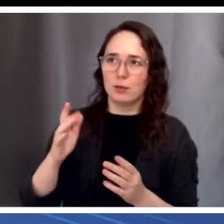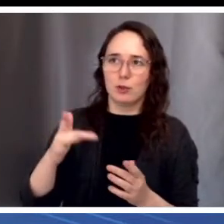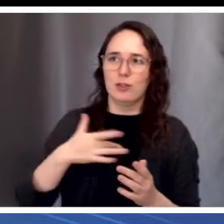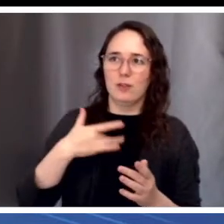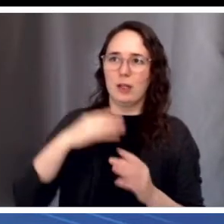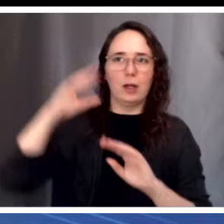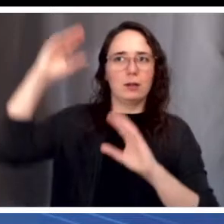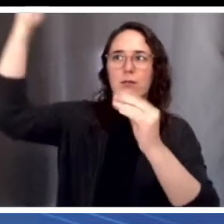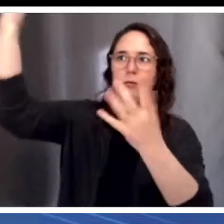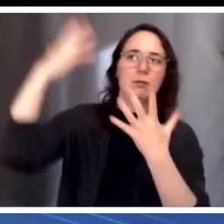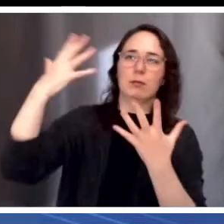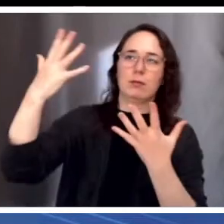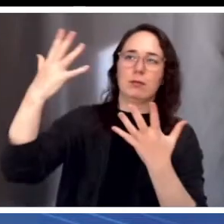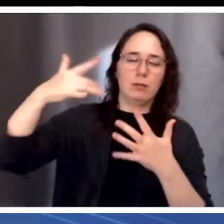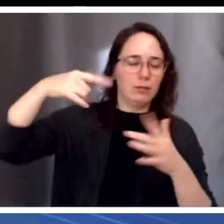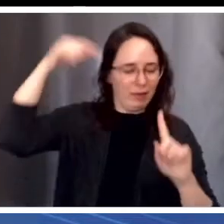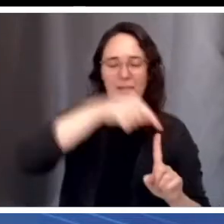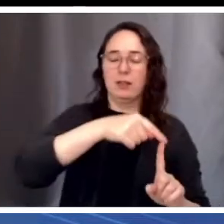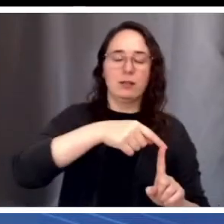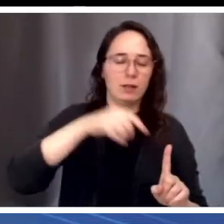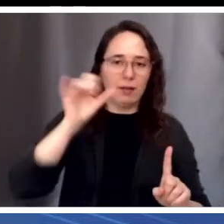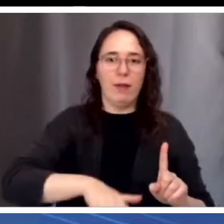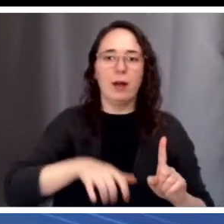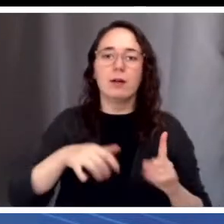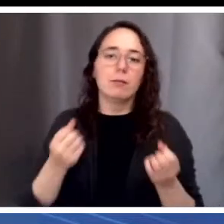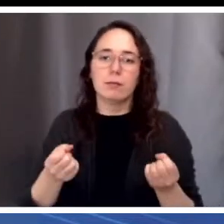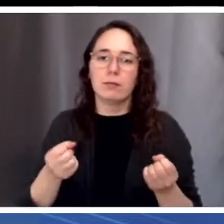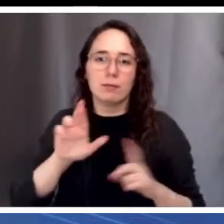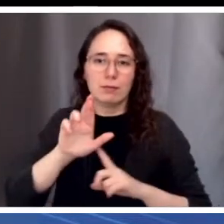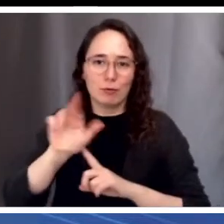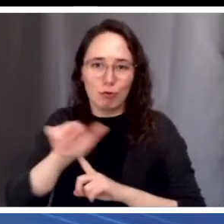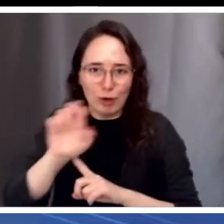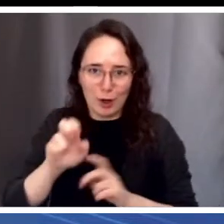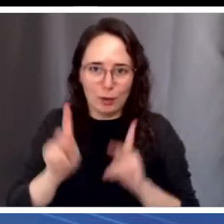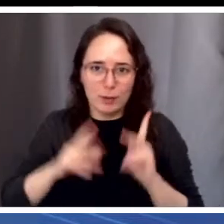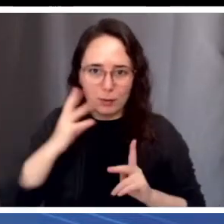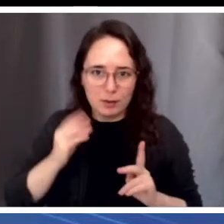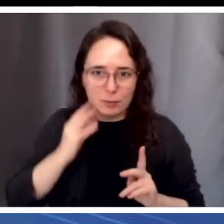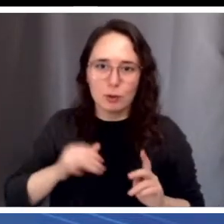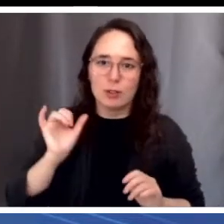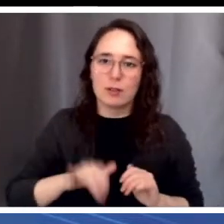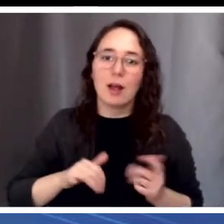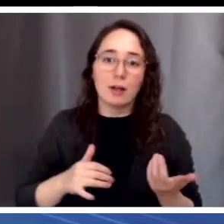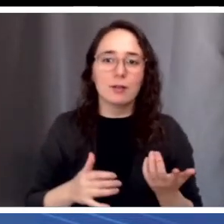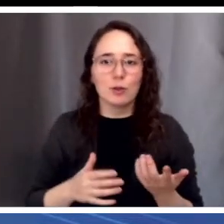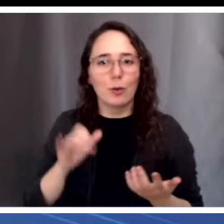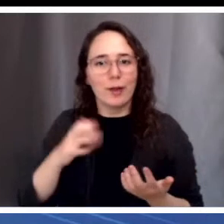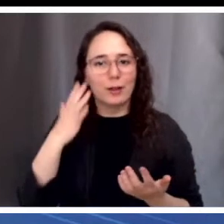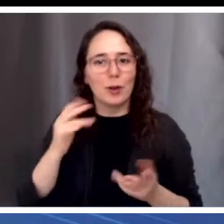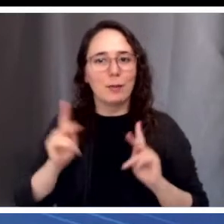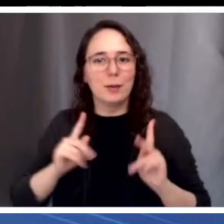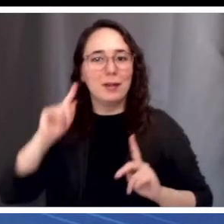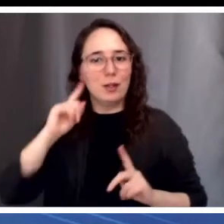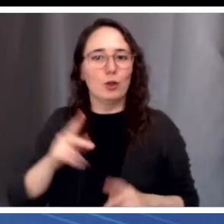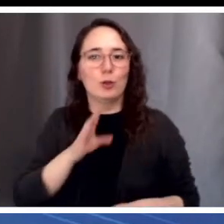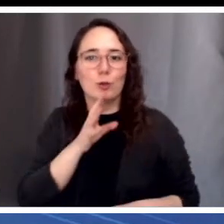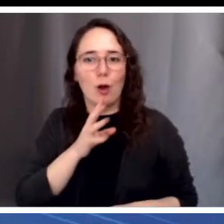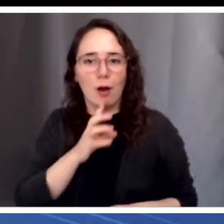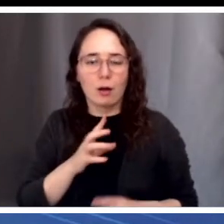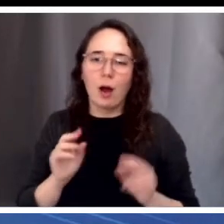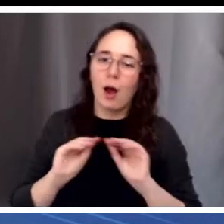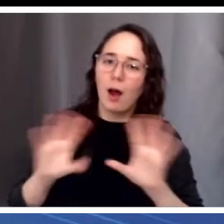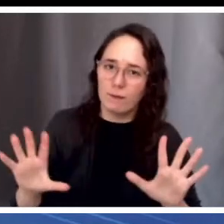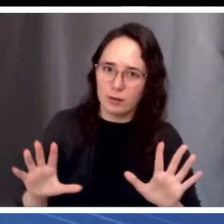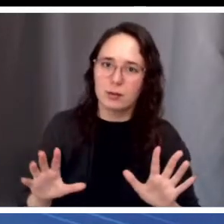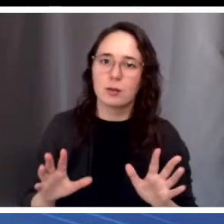And, and, and think that's why everyone can hear the passion in your voice when, when you talk about this work, because you know, clearly it